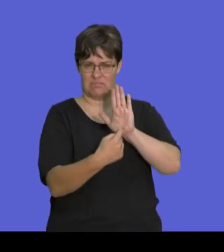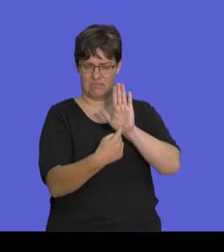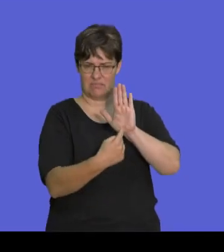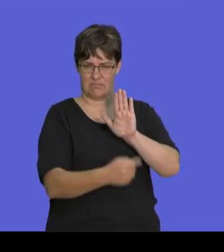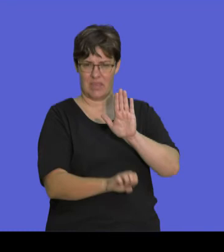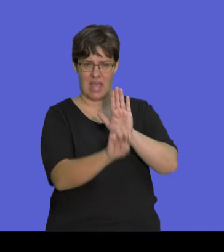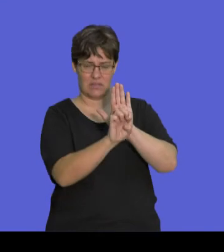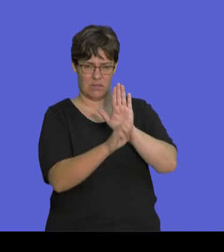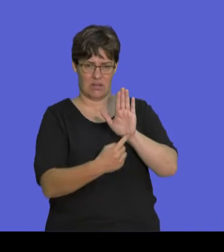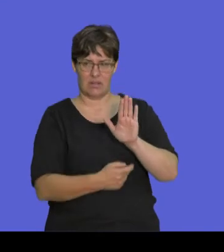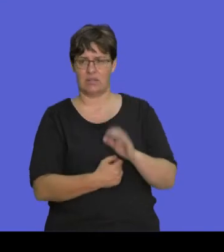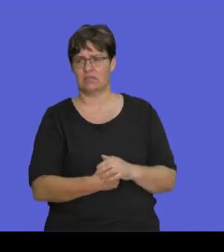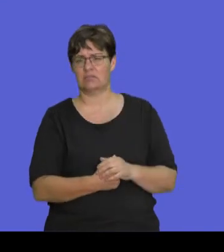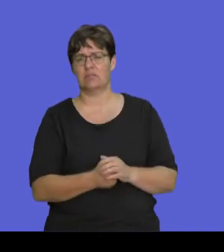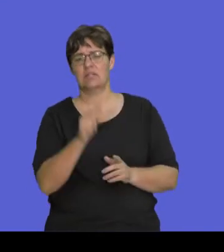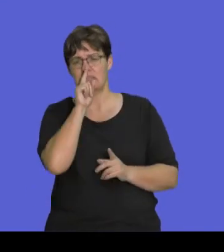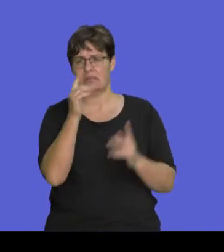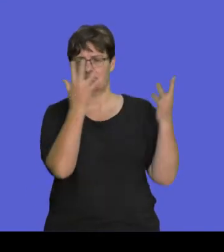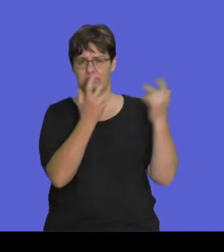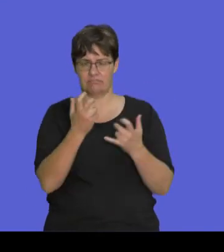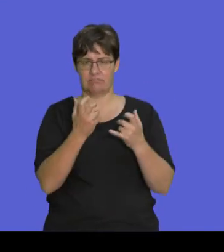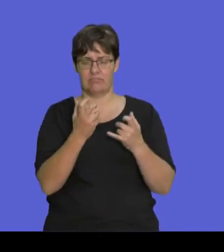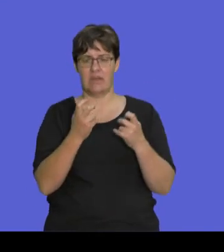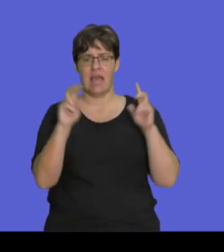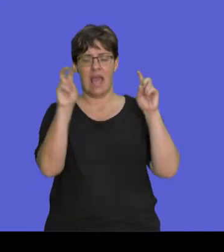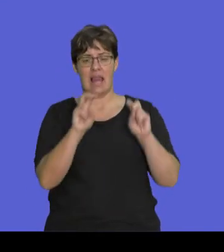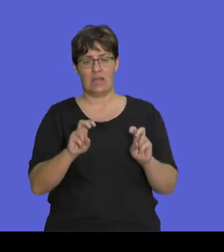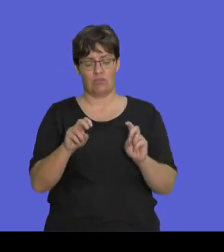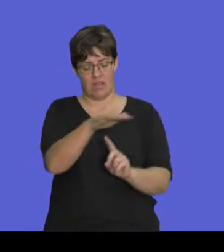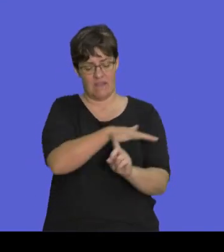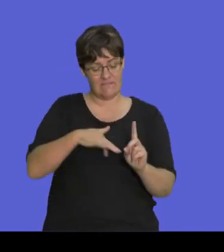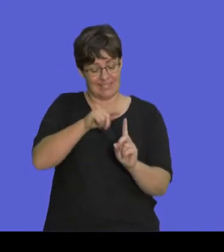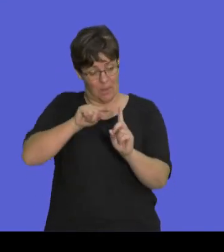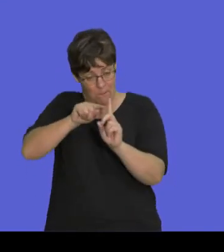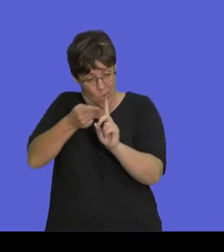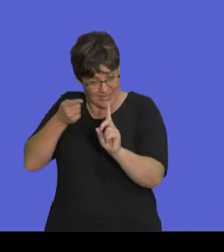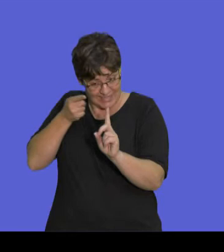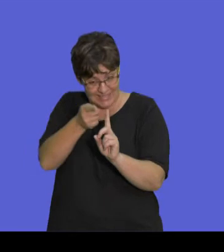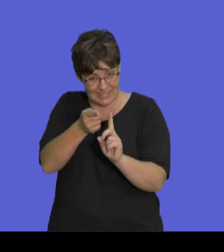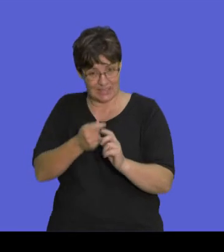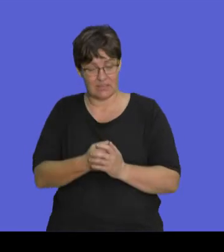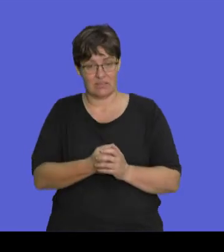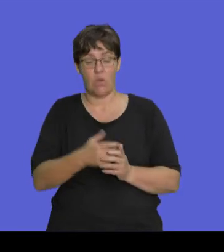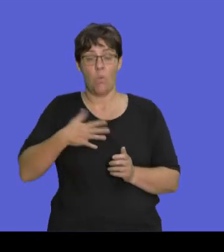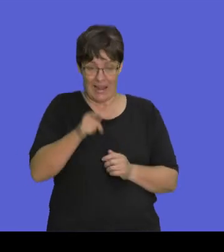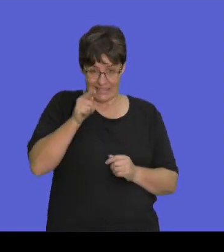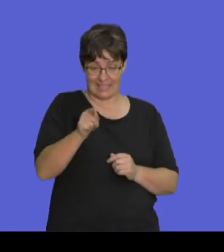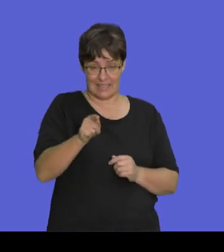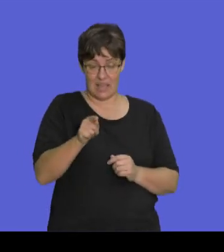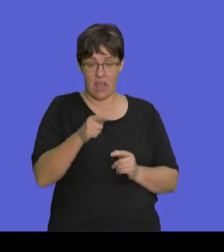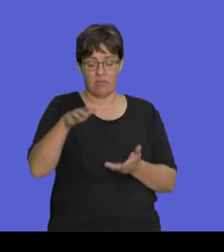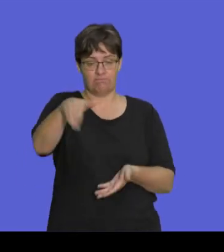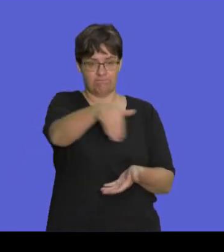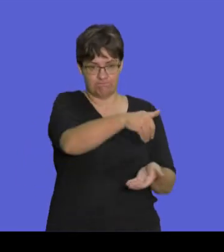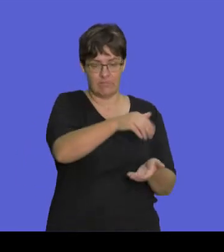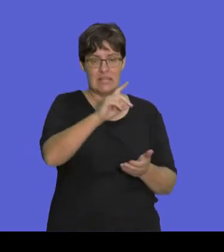It says, calculate the electric field at a point. Okay, so this is what we're looking for, right? So if we were to collect the